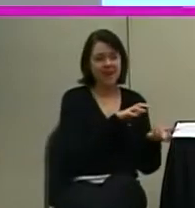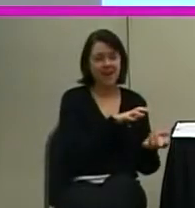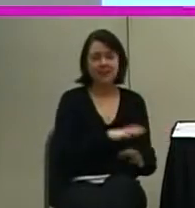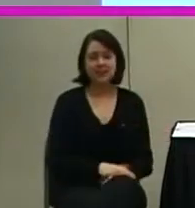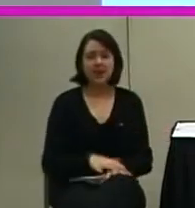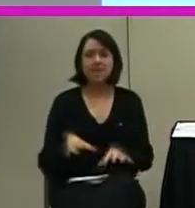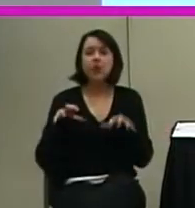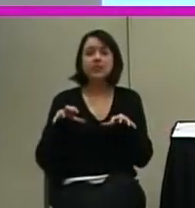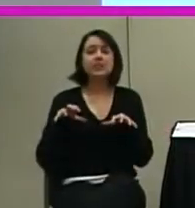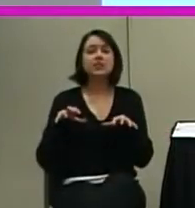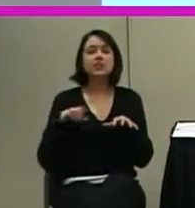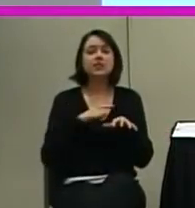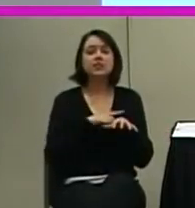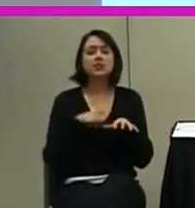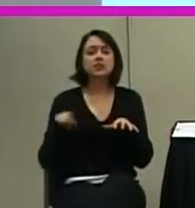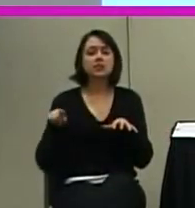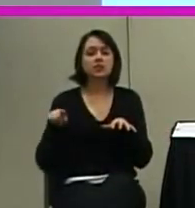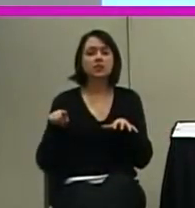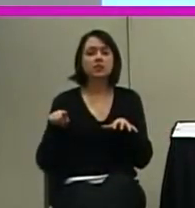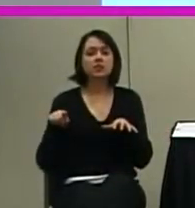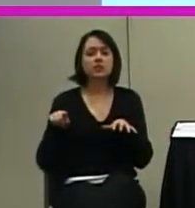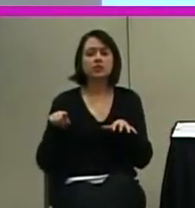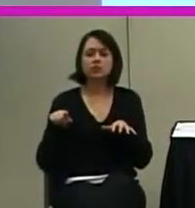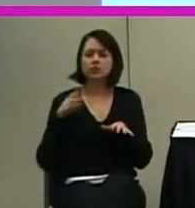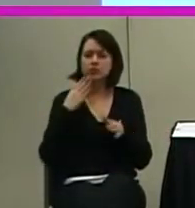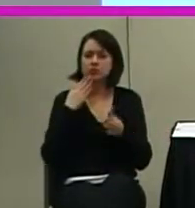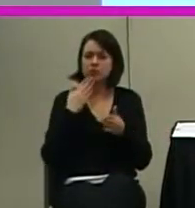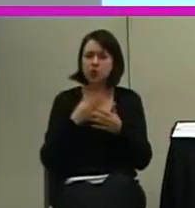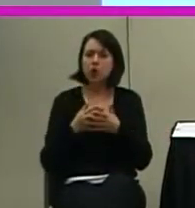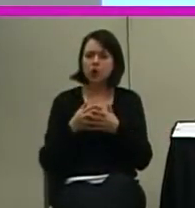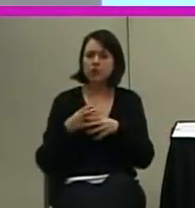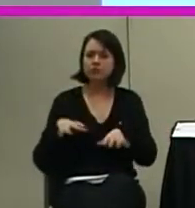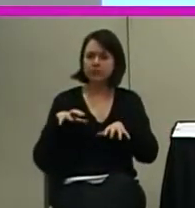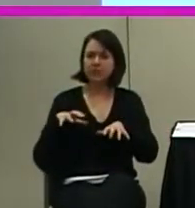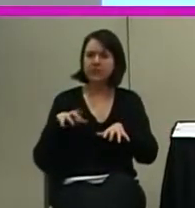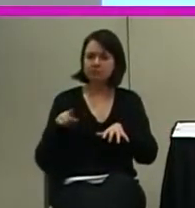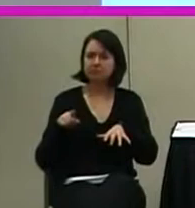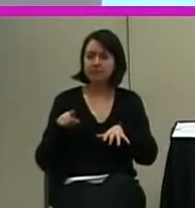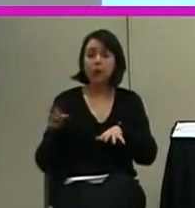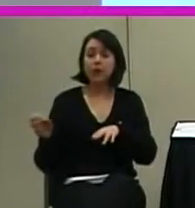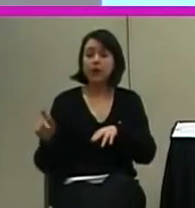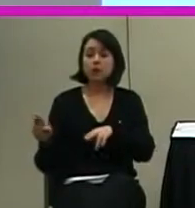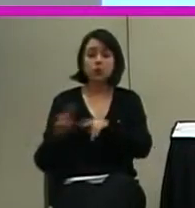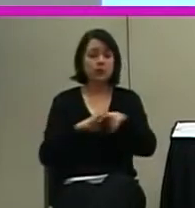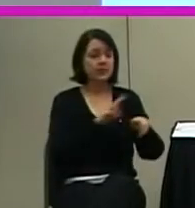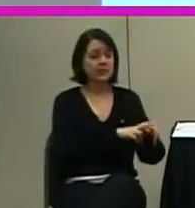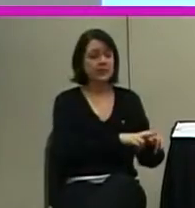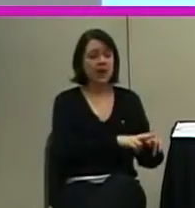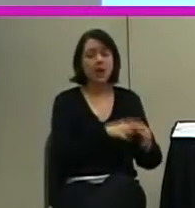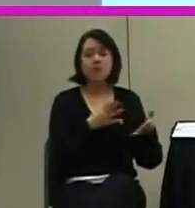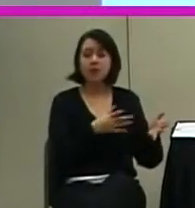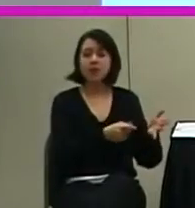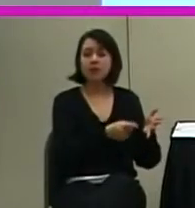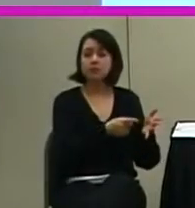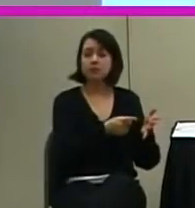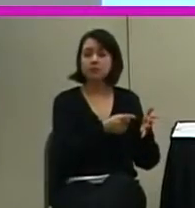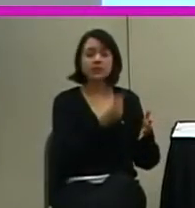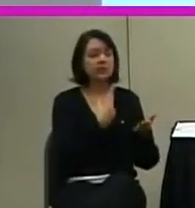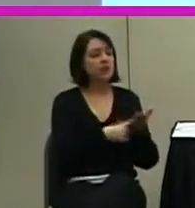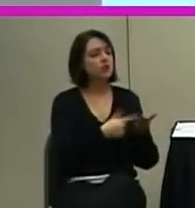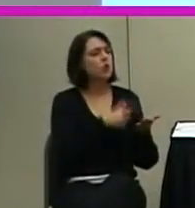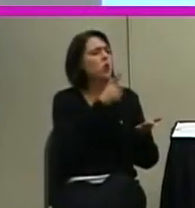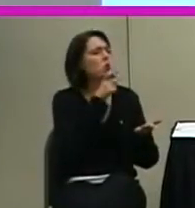Okay, freeze. Great statues. All right, you guys have a seat. We better let these guys say what they think. Who